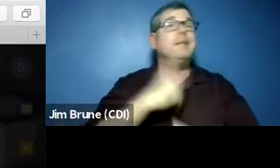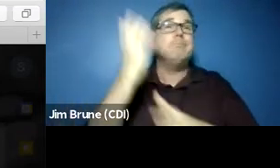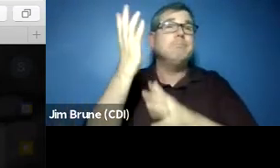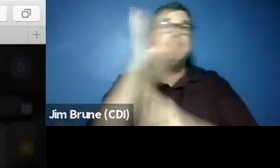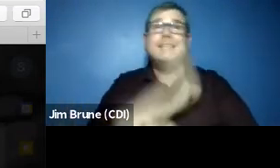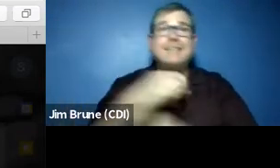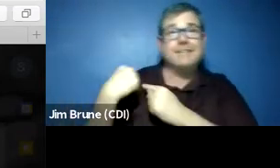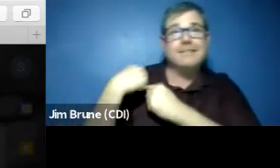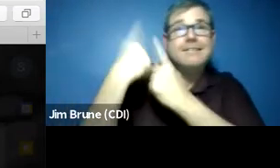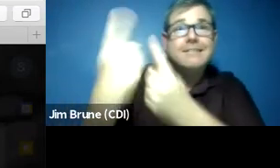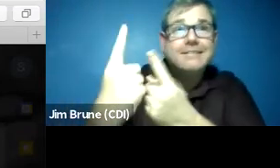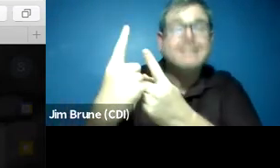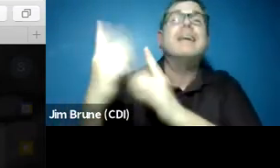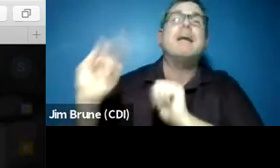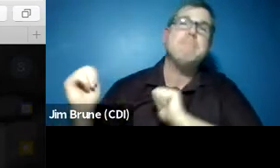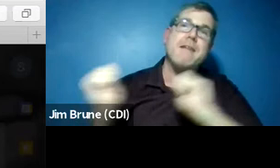Going on vacations.